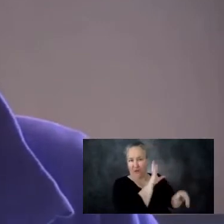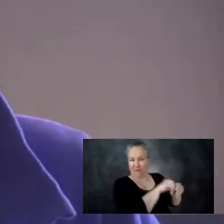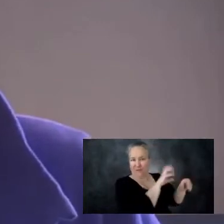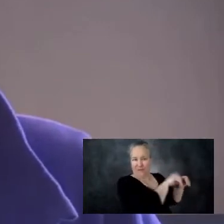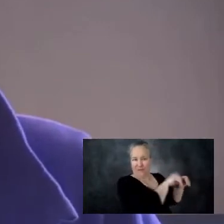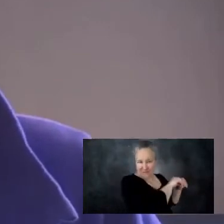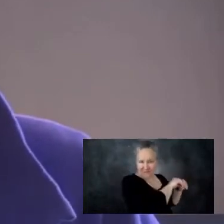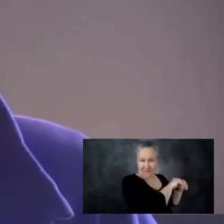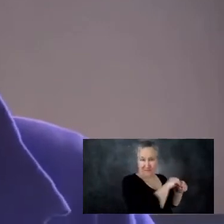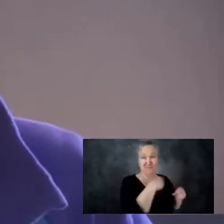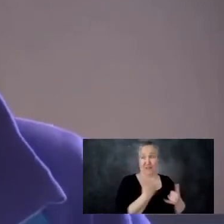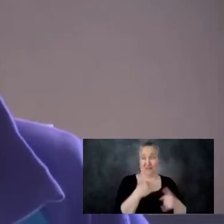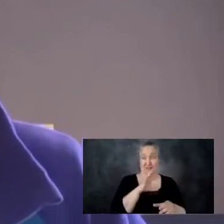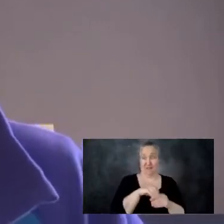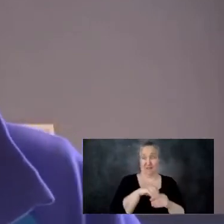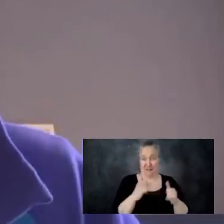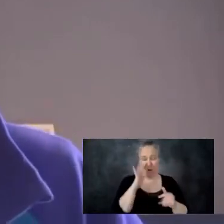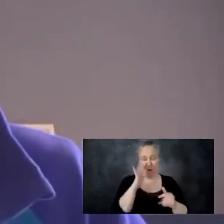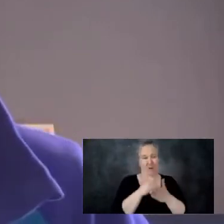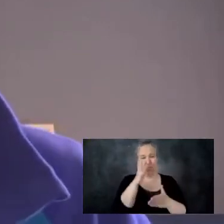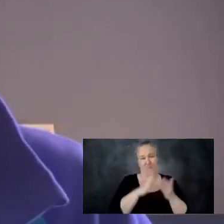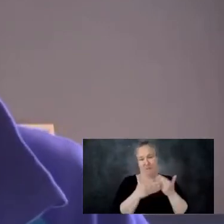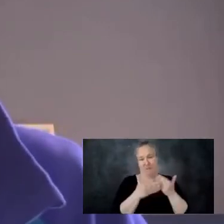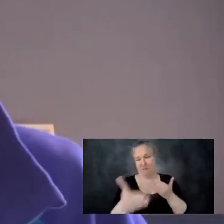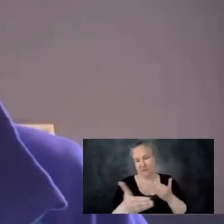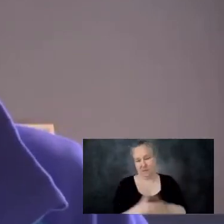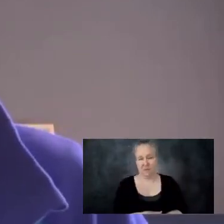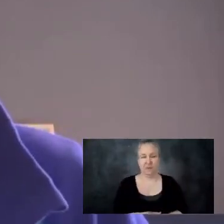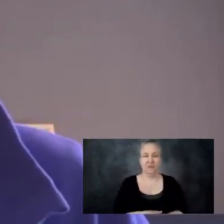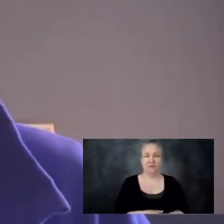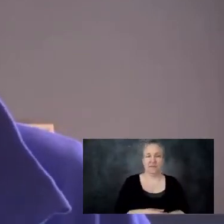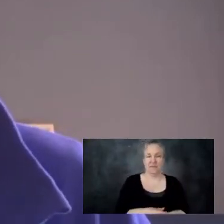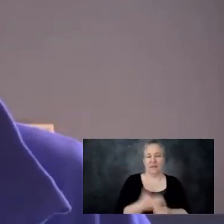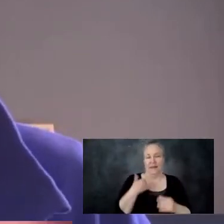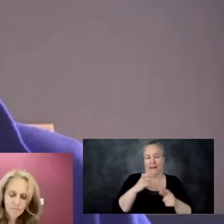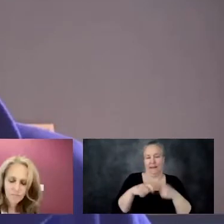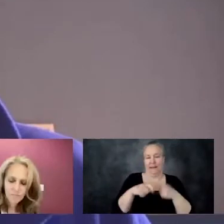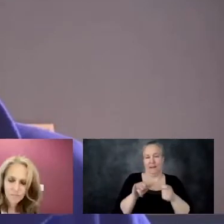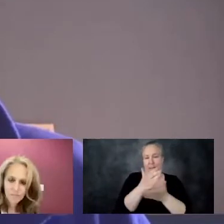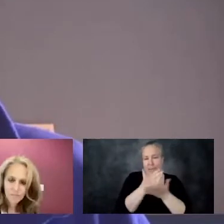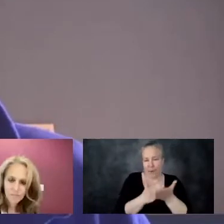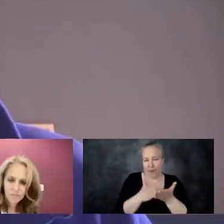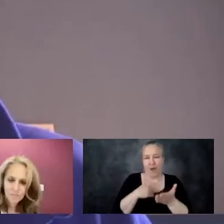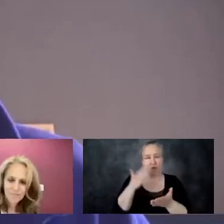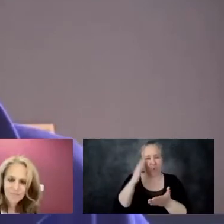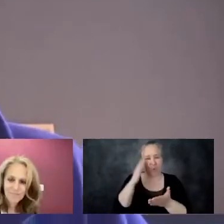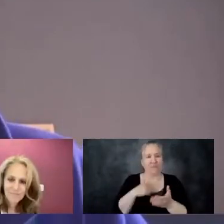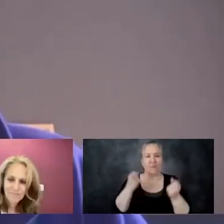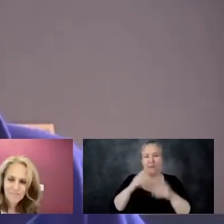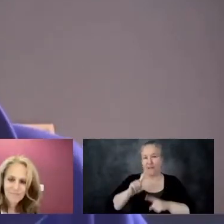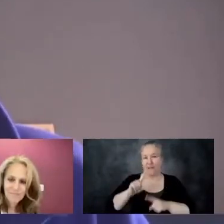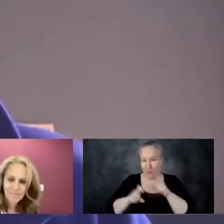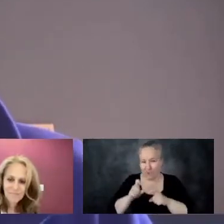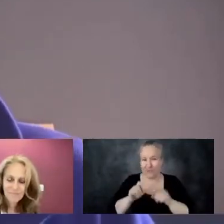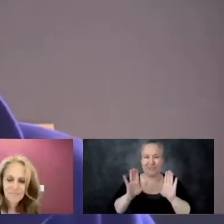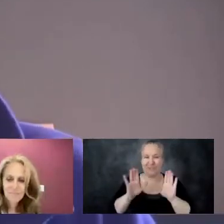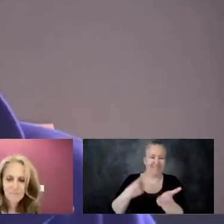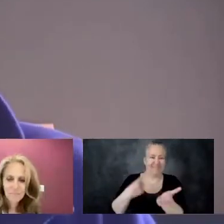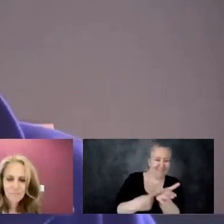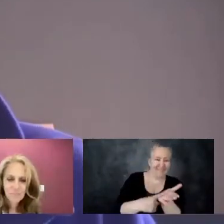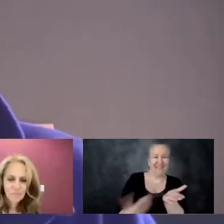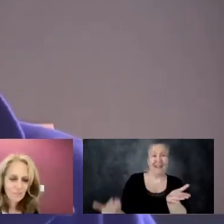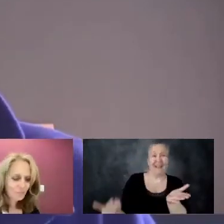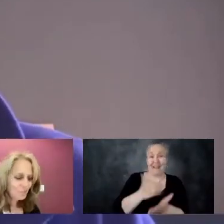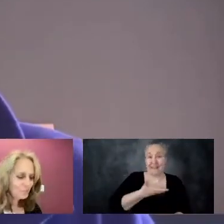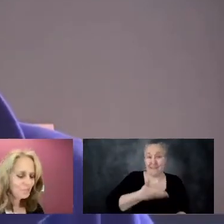these clinical trials. So I'll finish with that. I know that we're going to have a lot of questions and a great discussion. And again, I appreciate the